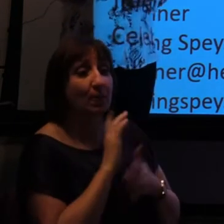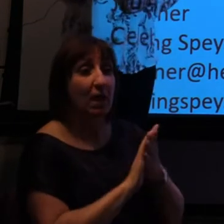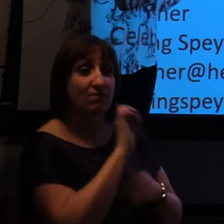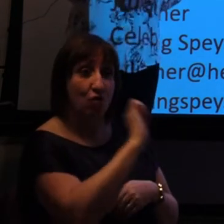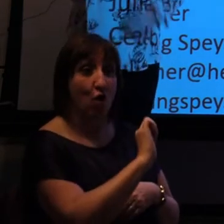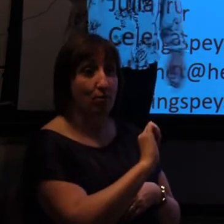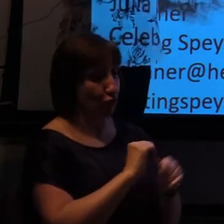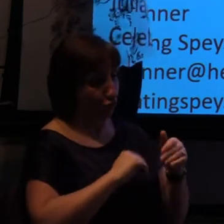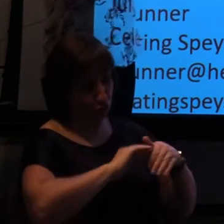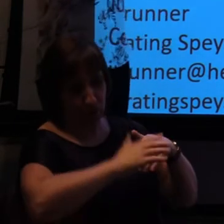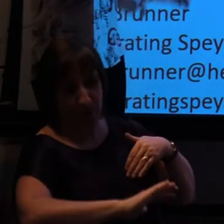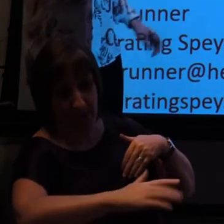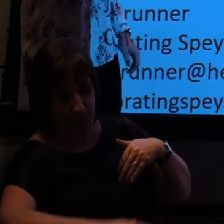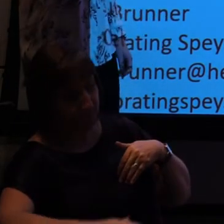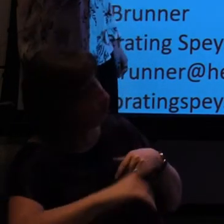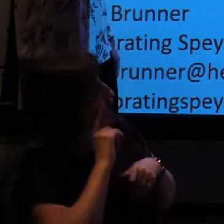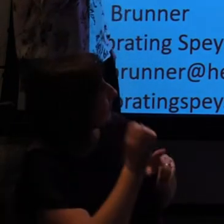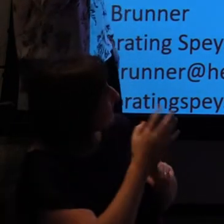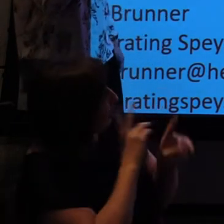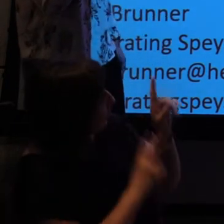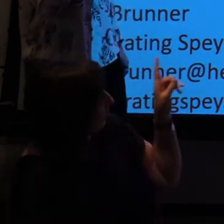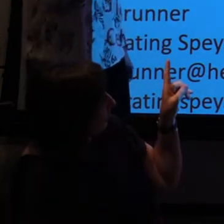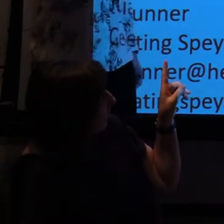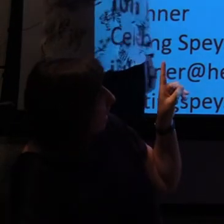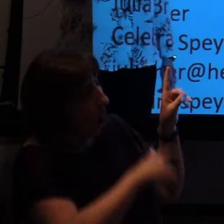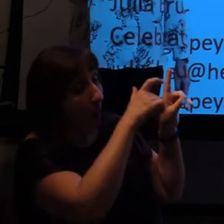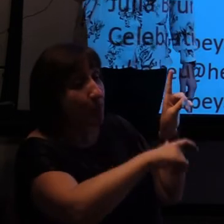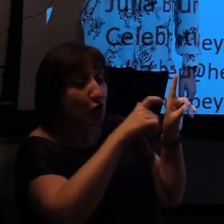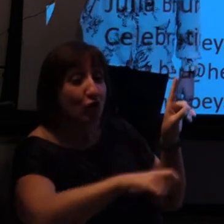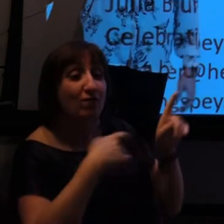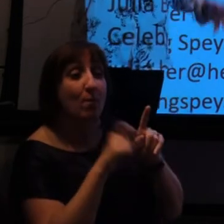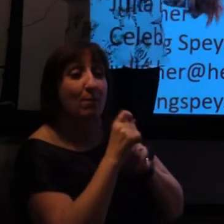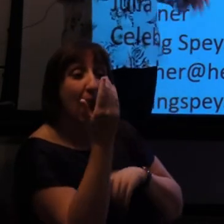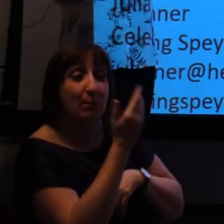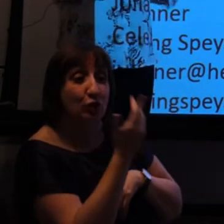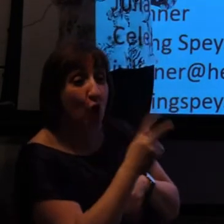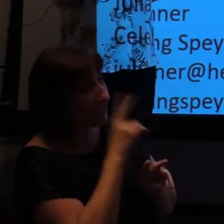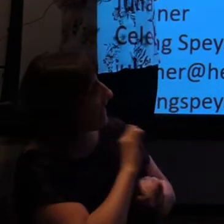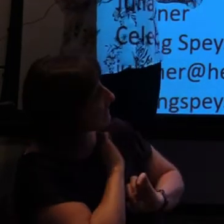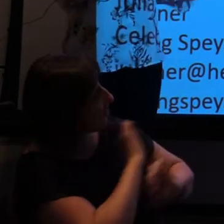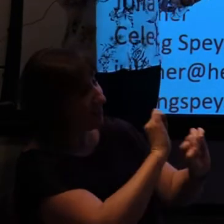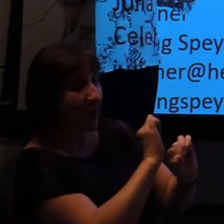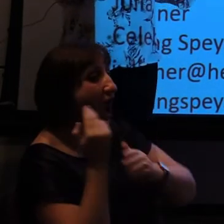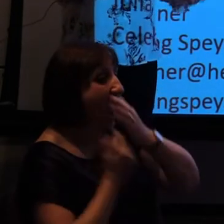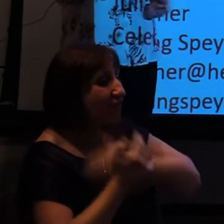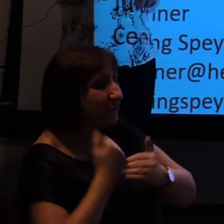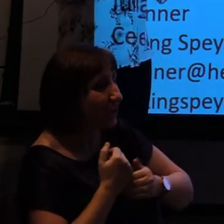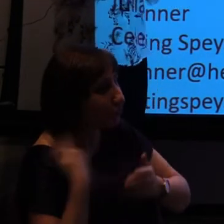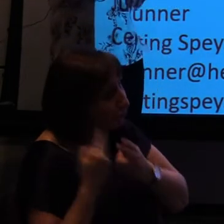mouth of the spee. Now, up here on the slide, you can see what the pupils from New Tamar Primary see as their heritage.